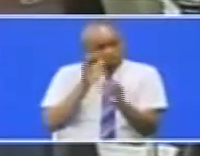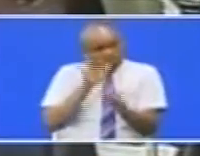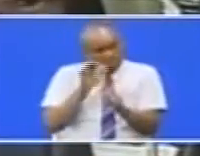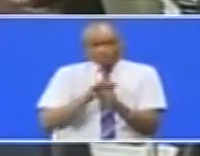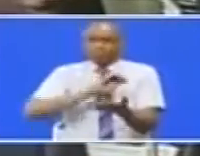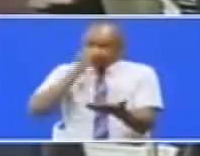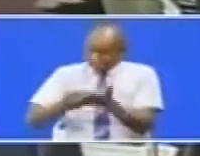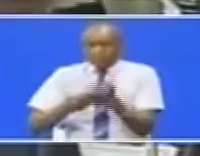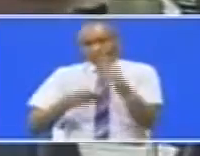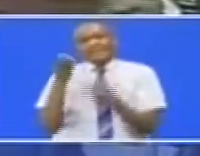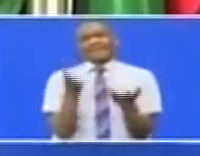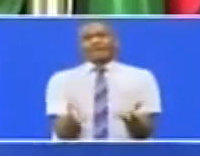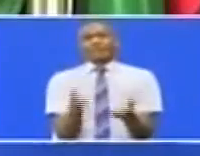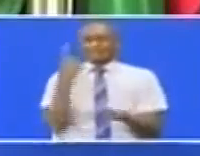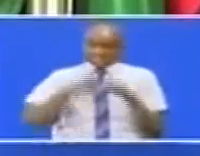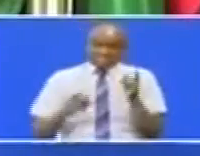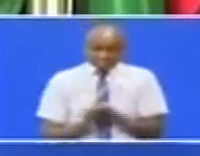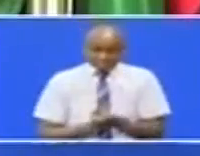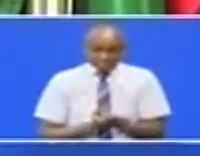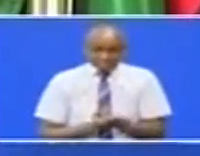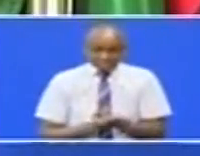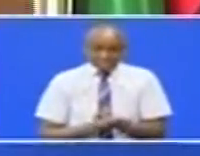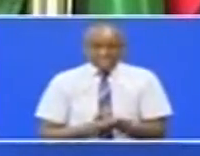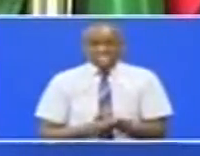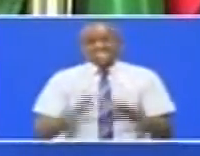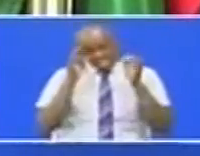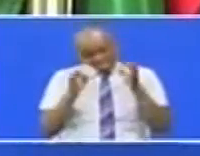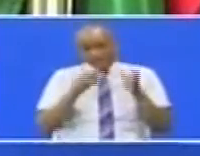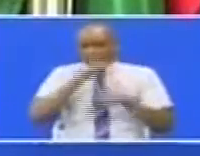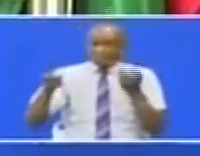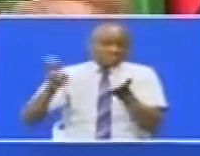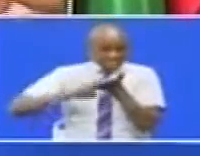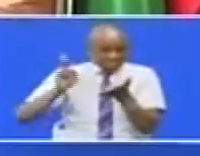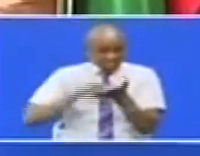to buy whatever we need to buy now, this year. If it's about resources,